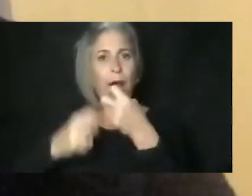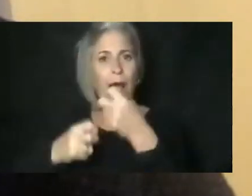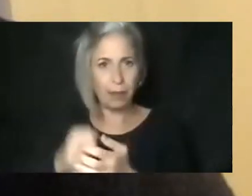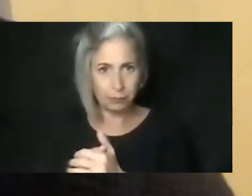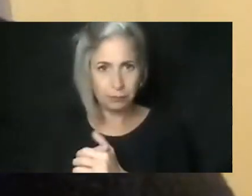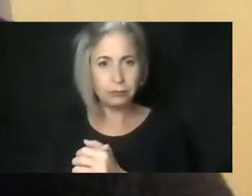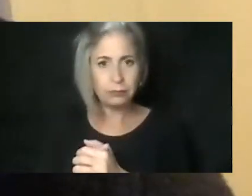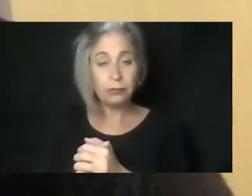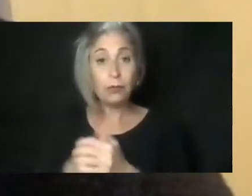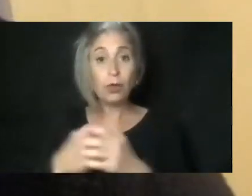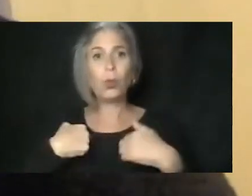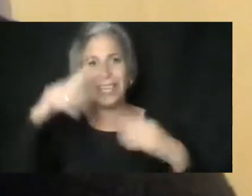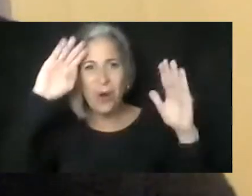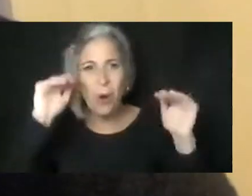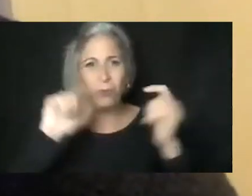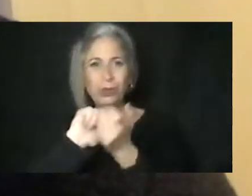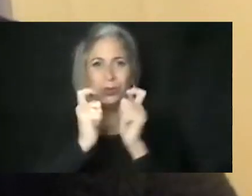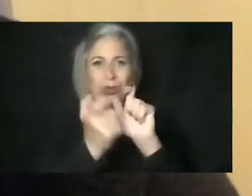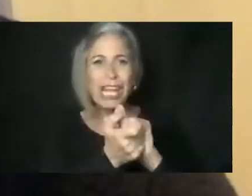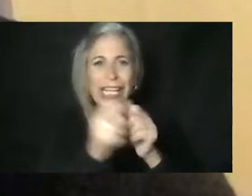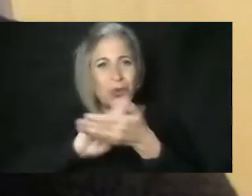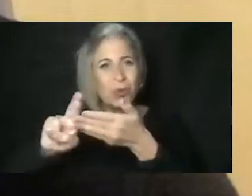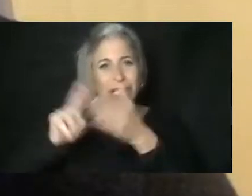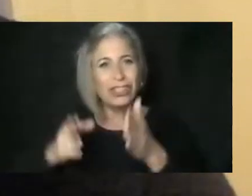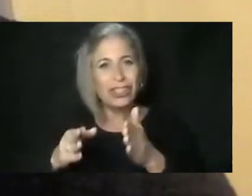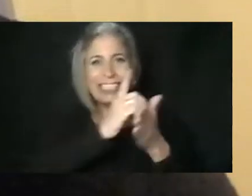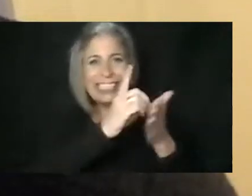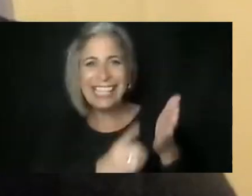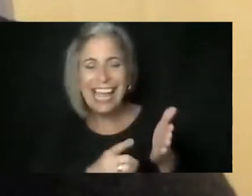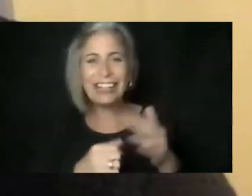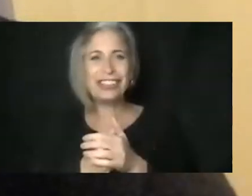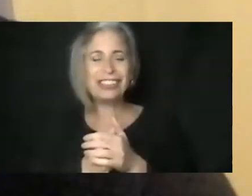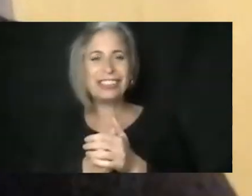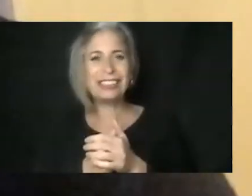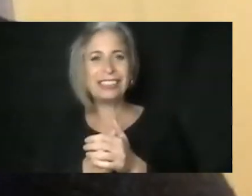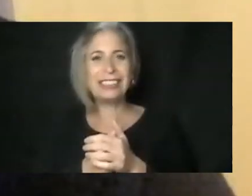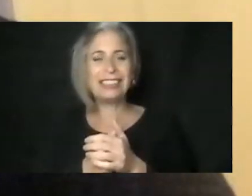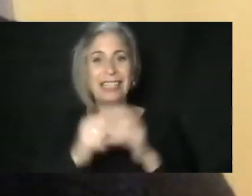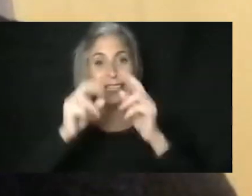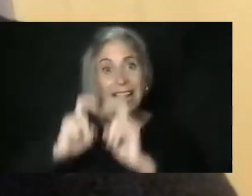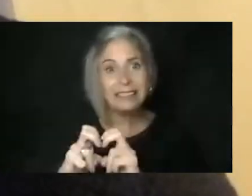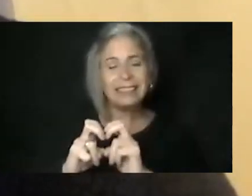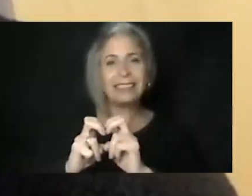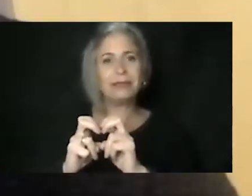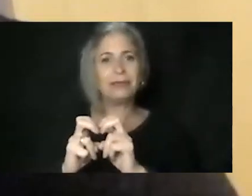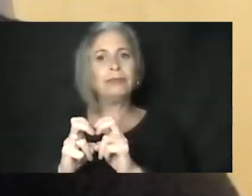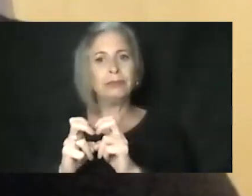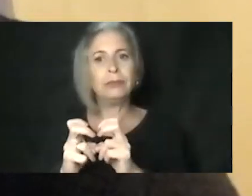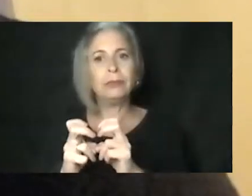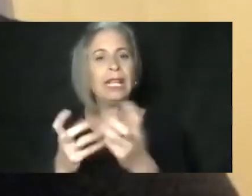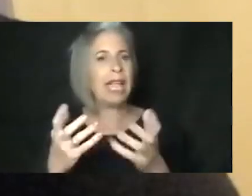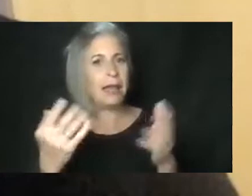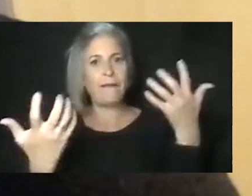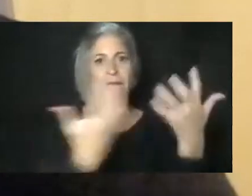is we're hoping to change the way researchers, designers, developers, QA analysts think about accessibility by engaging with the very people